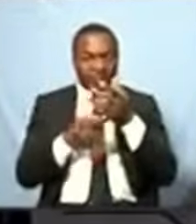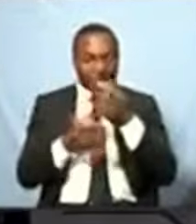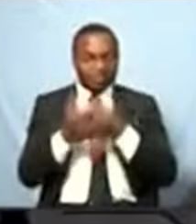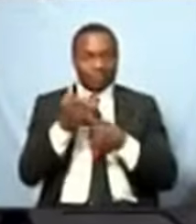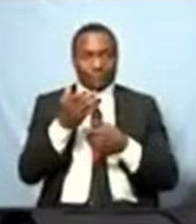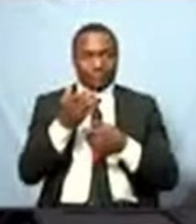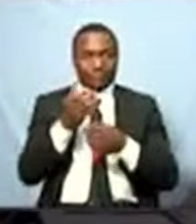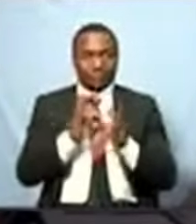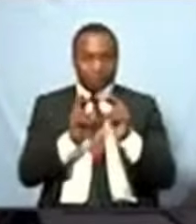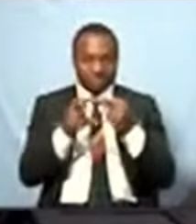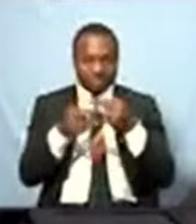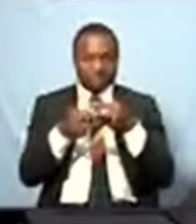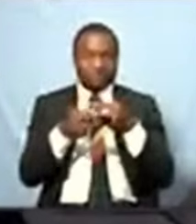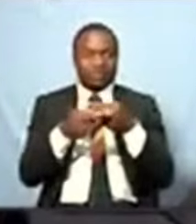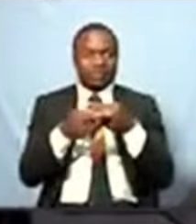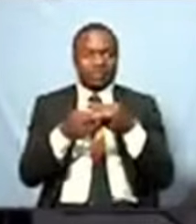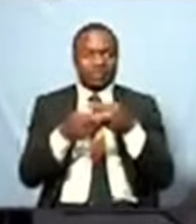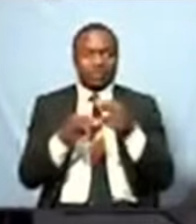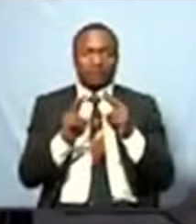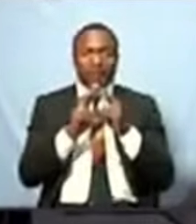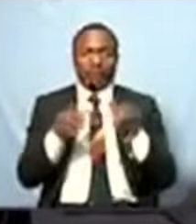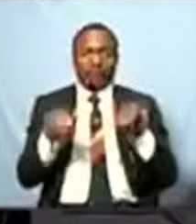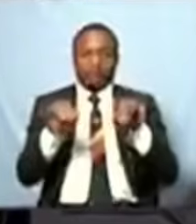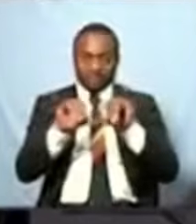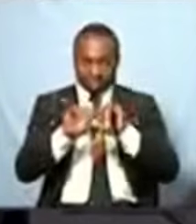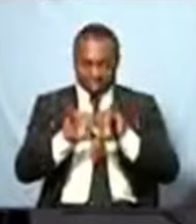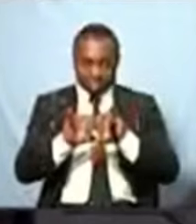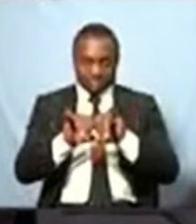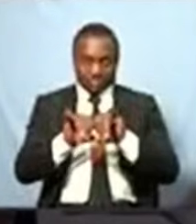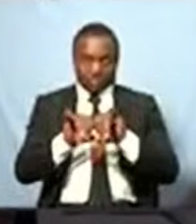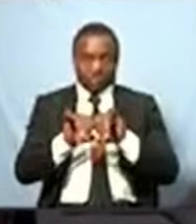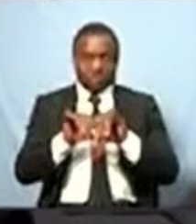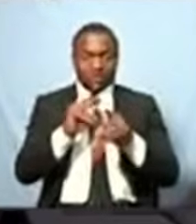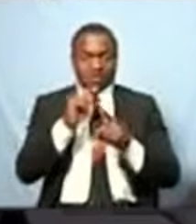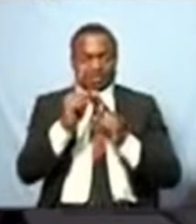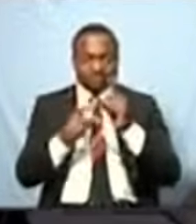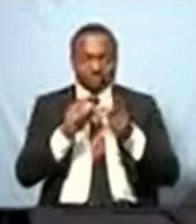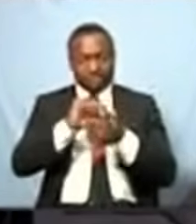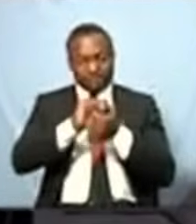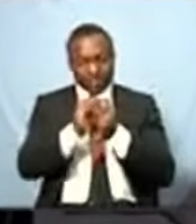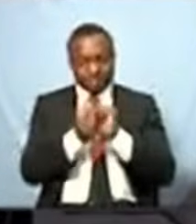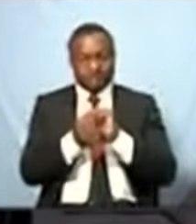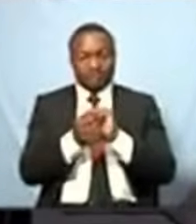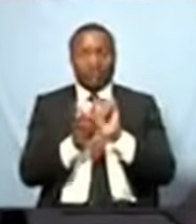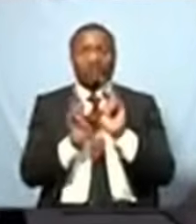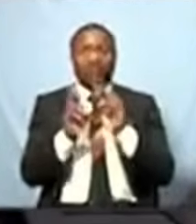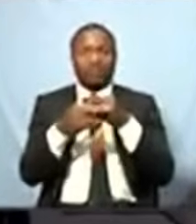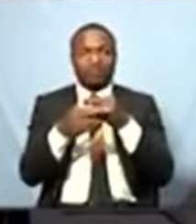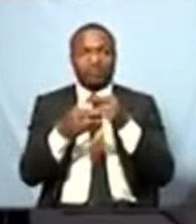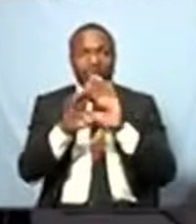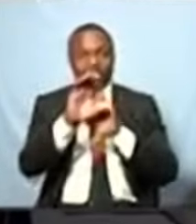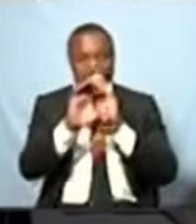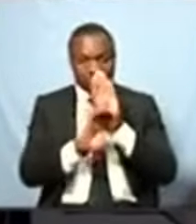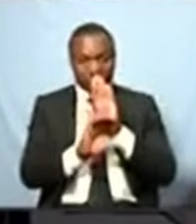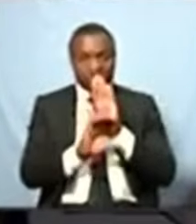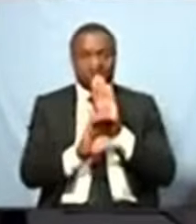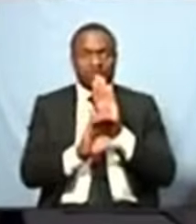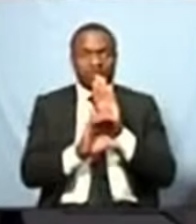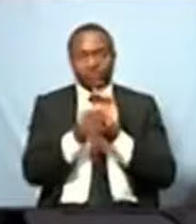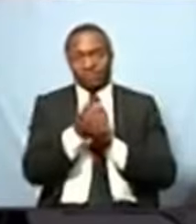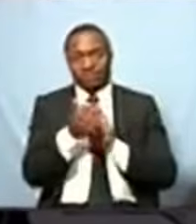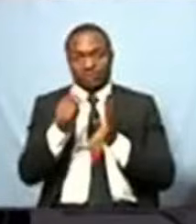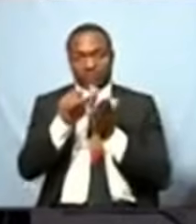consultations on reforms are critical to the process of amending and or reforming the Constitution and